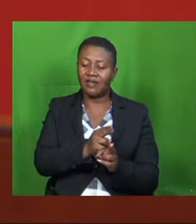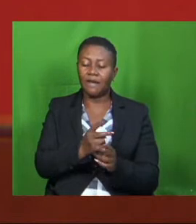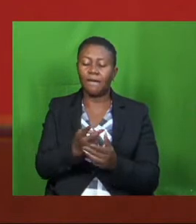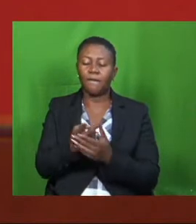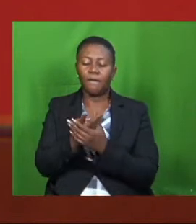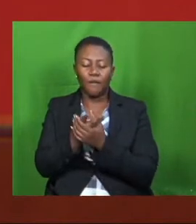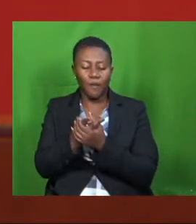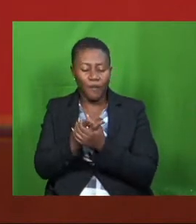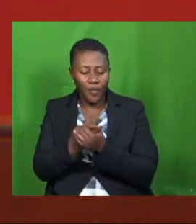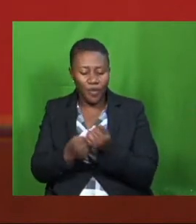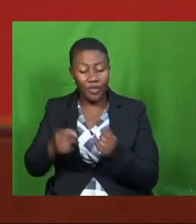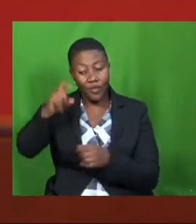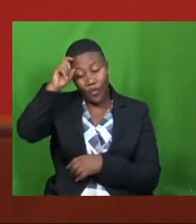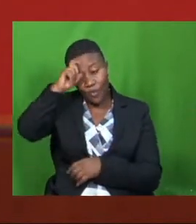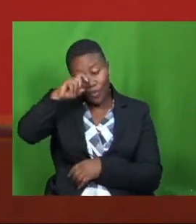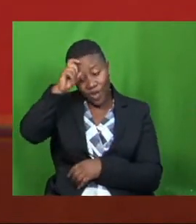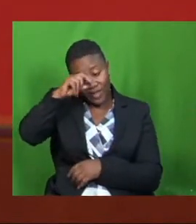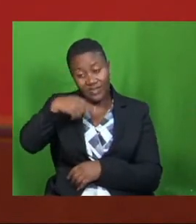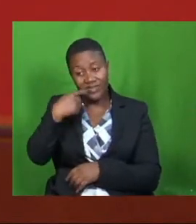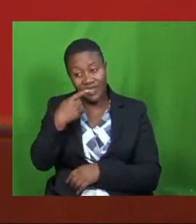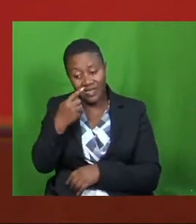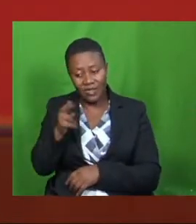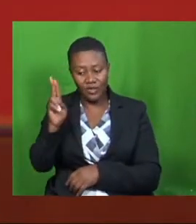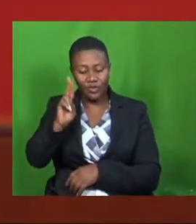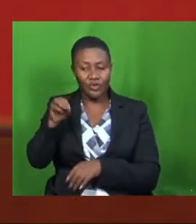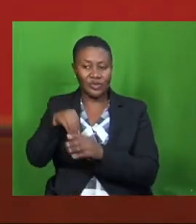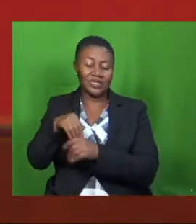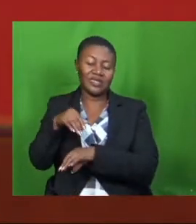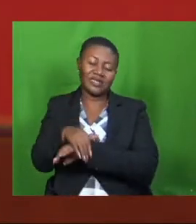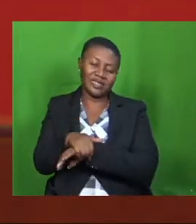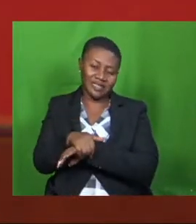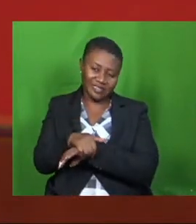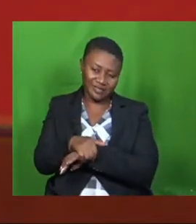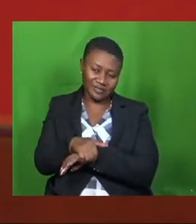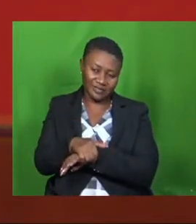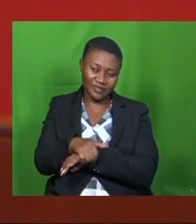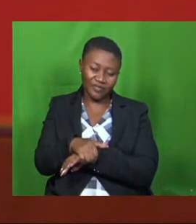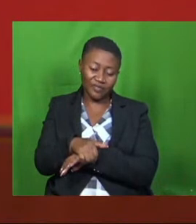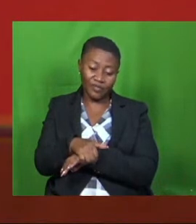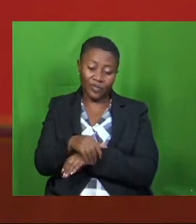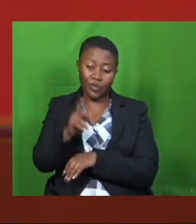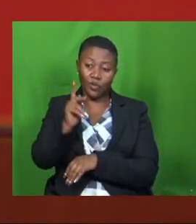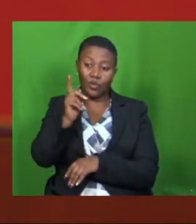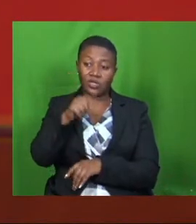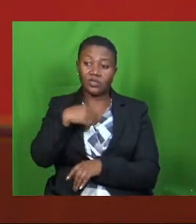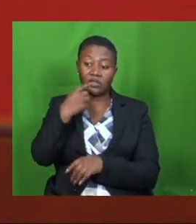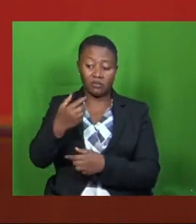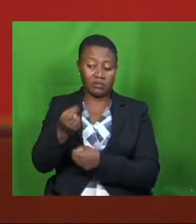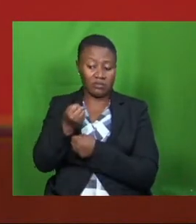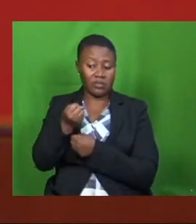you to do that. But, Mr. Speaker, we should be building consensus on how to